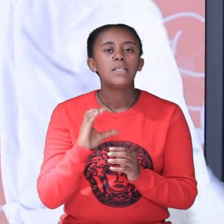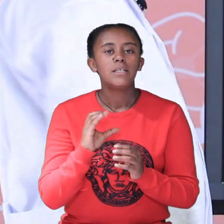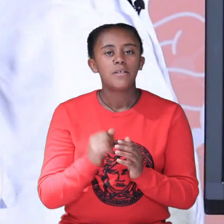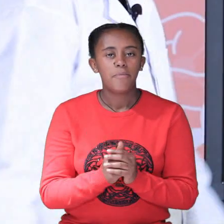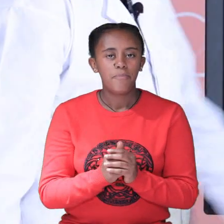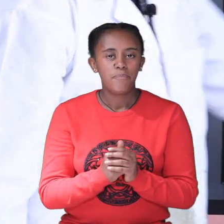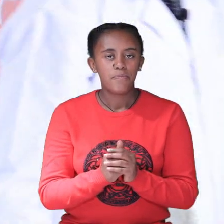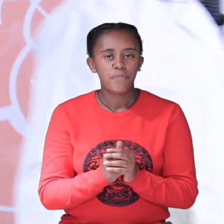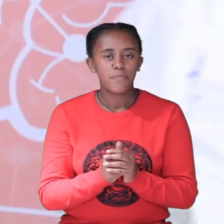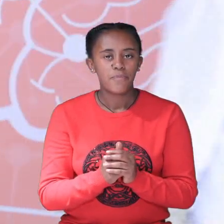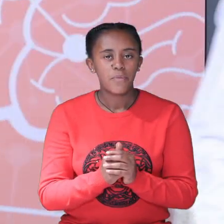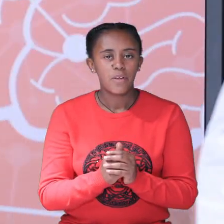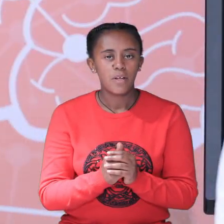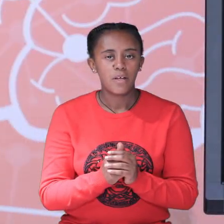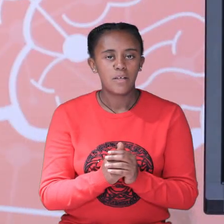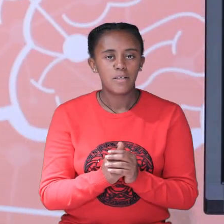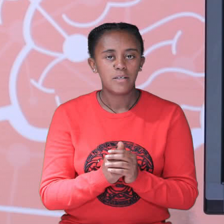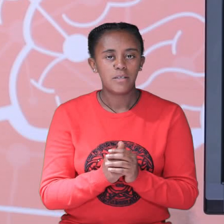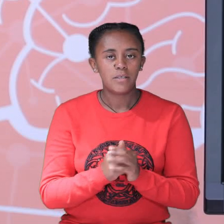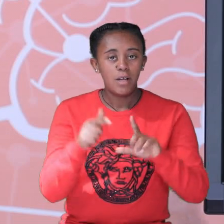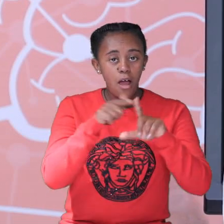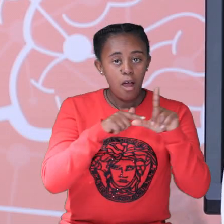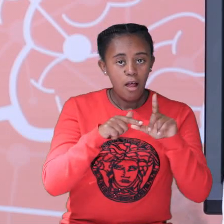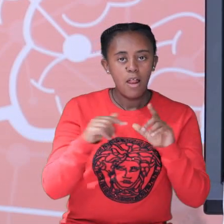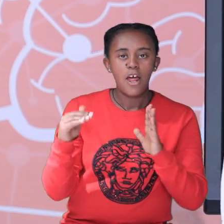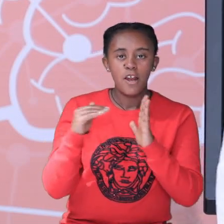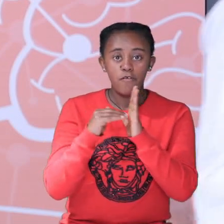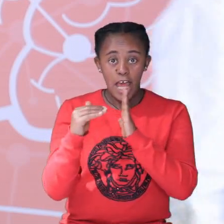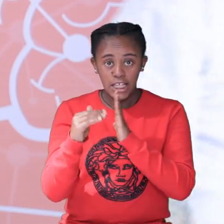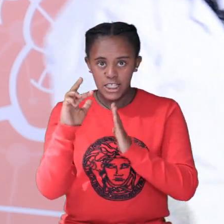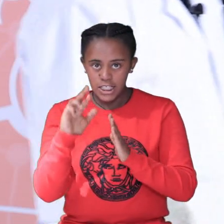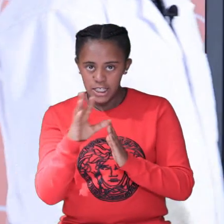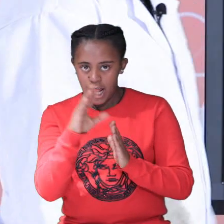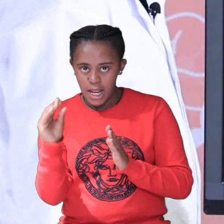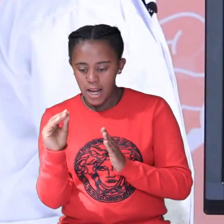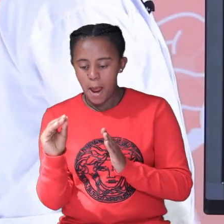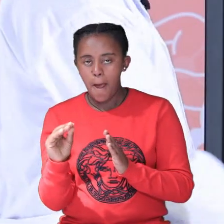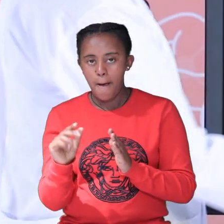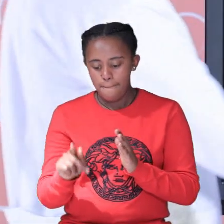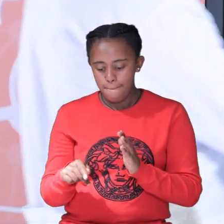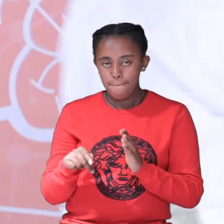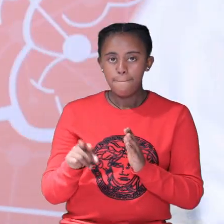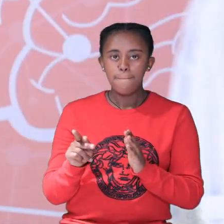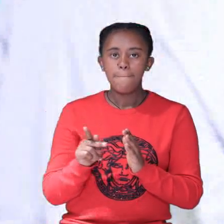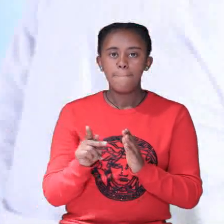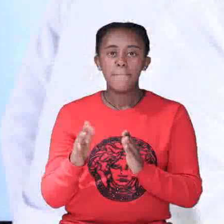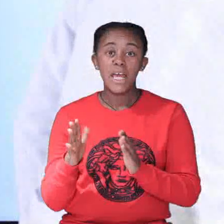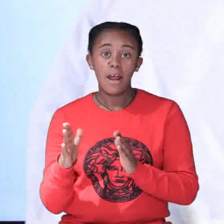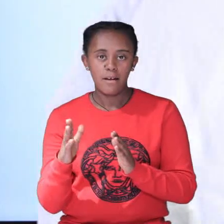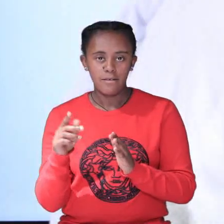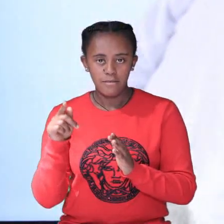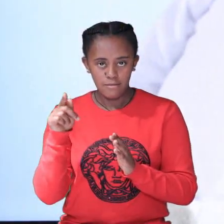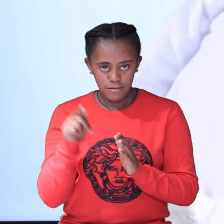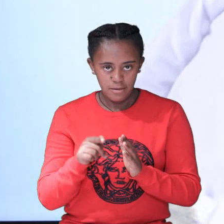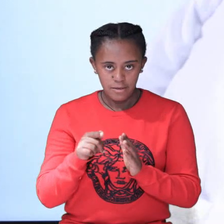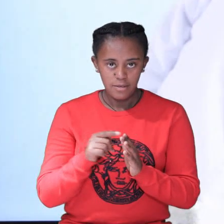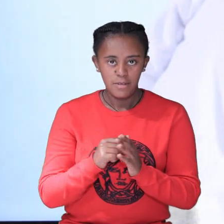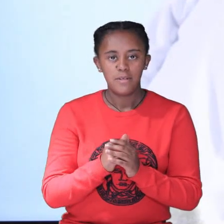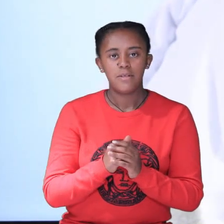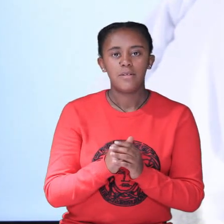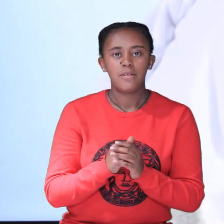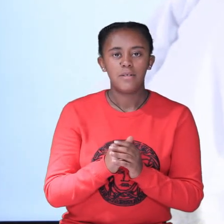R is also 40 degree. So R is 40 degree. This